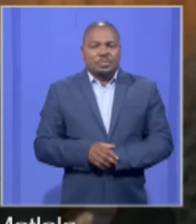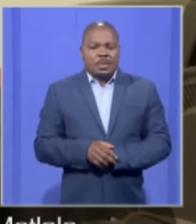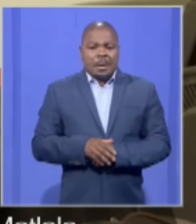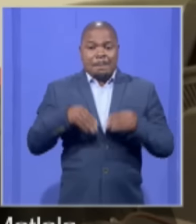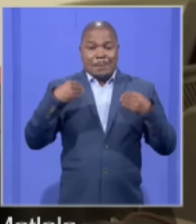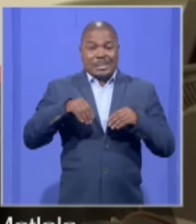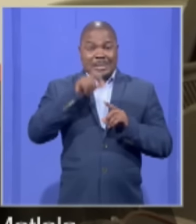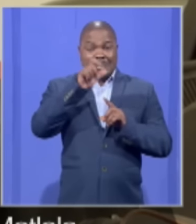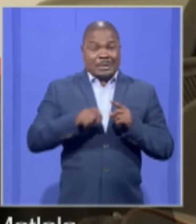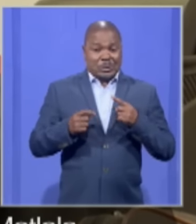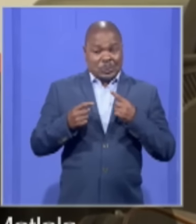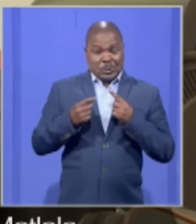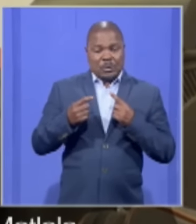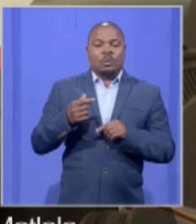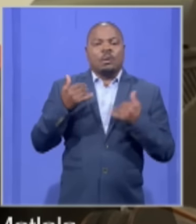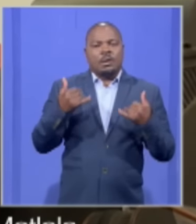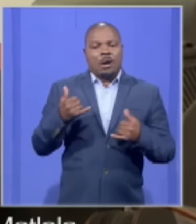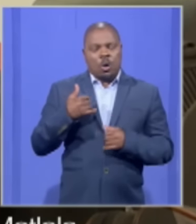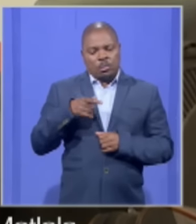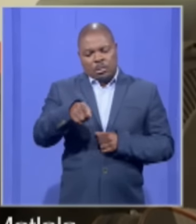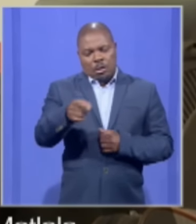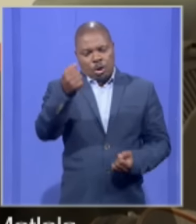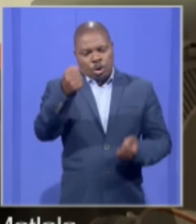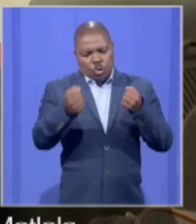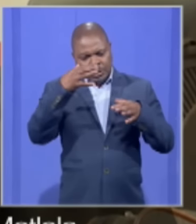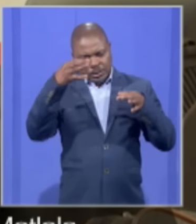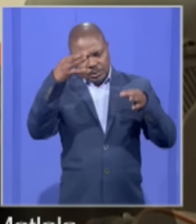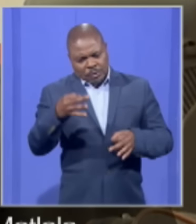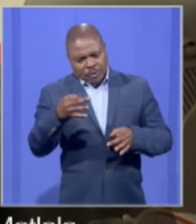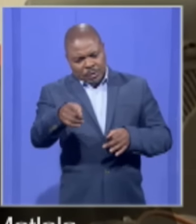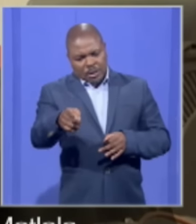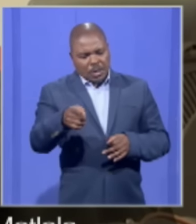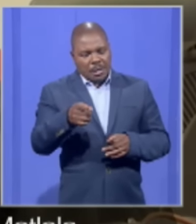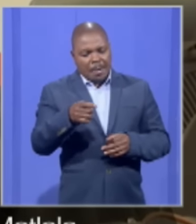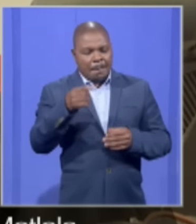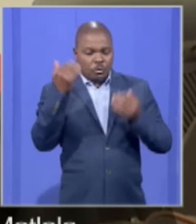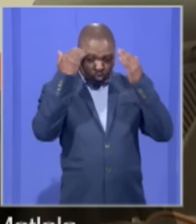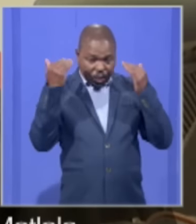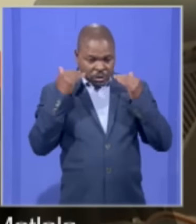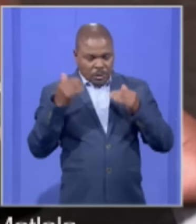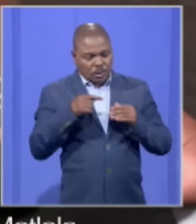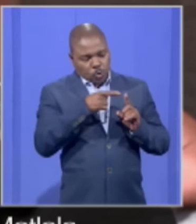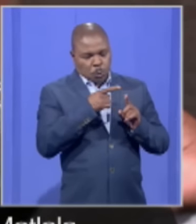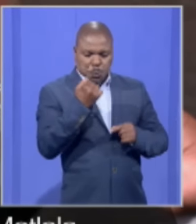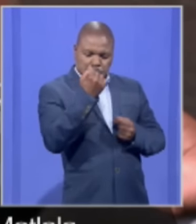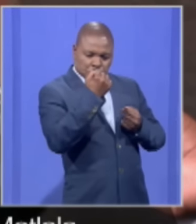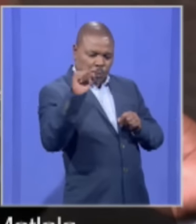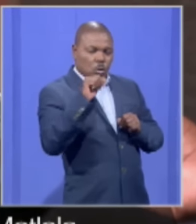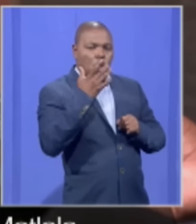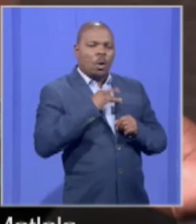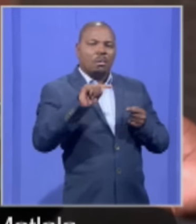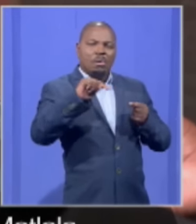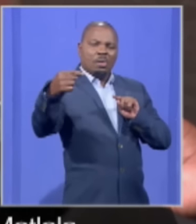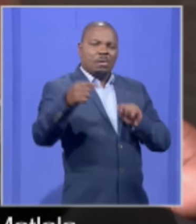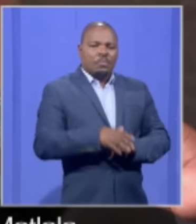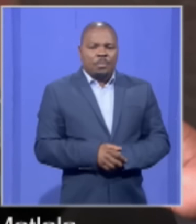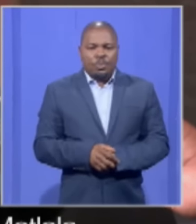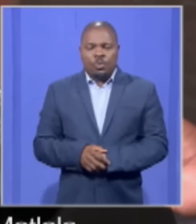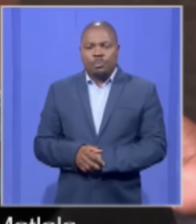yo o batla go ikuela kgatlhanong le tshwetso ya ga magistrata Prince Lou. We received their